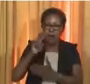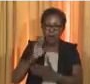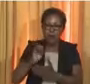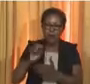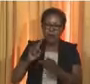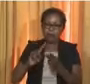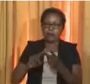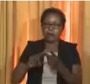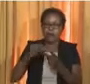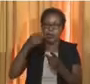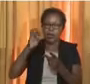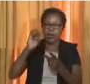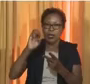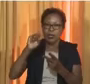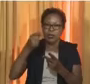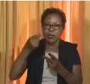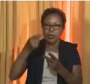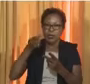also